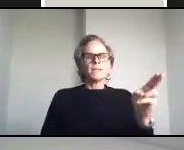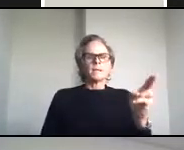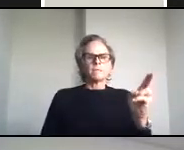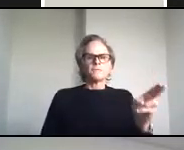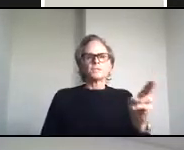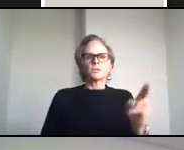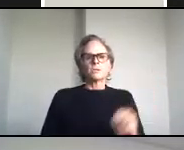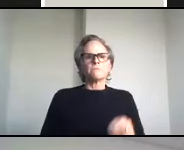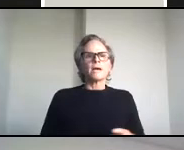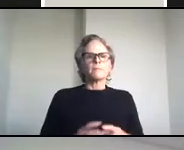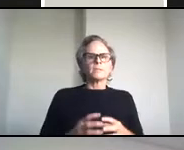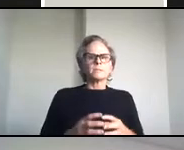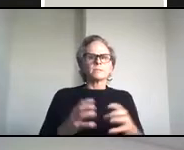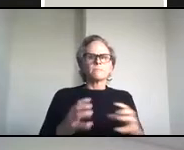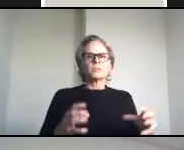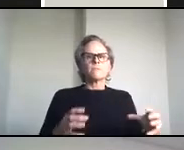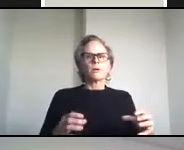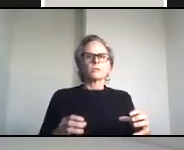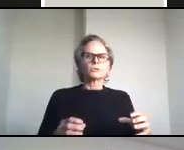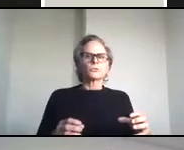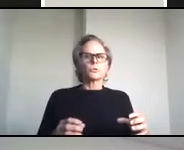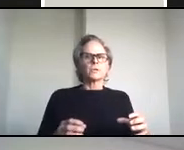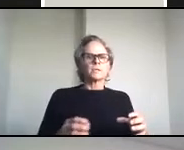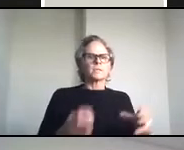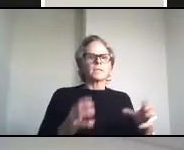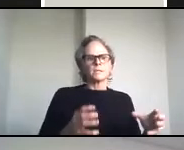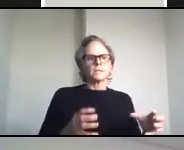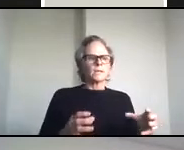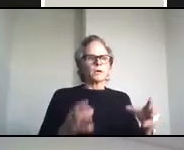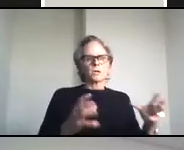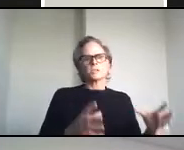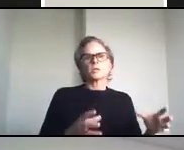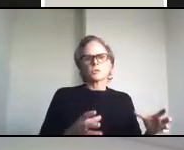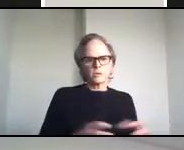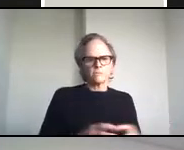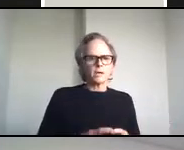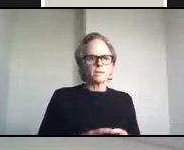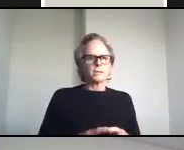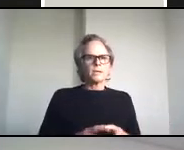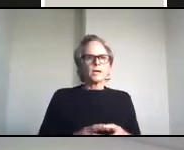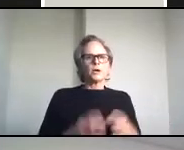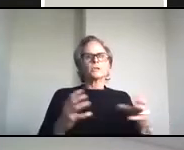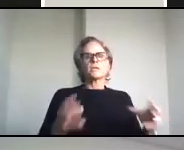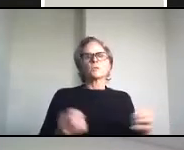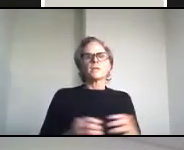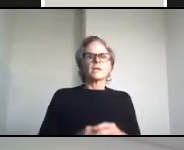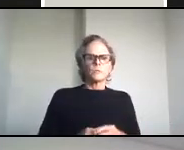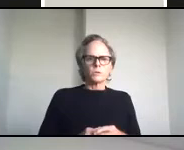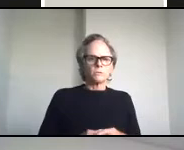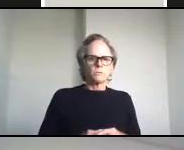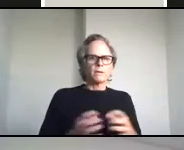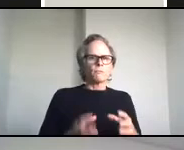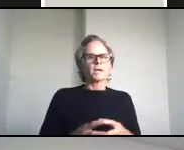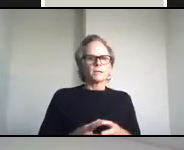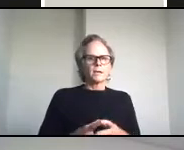the making of a physical environment is as much a part of the story as anything. An architectural environment, an architectural